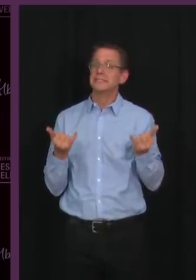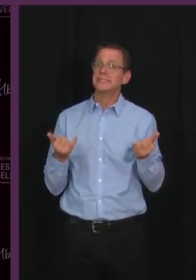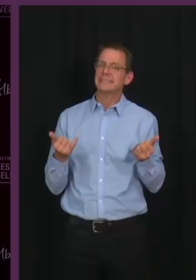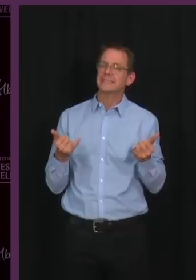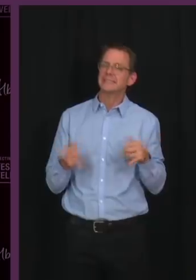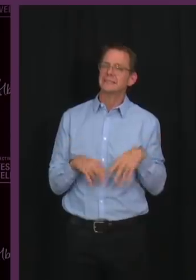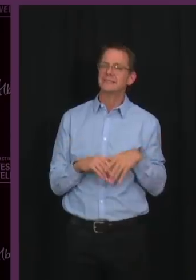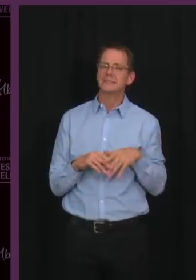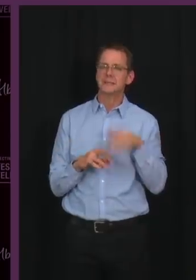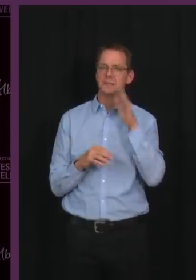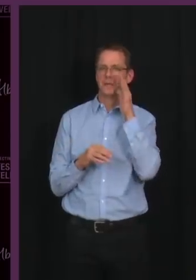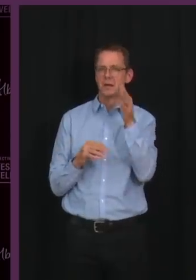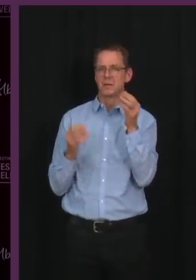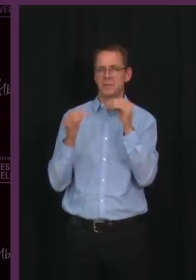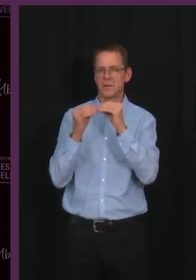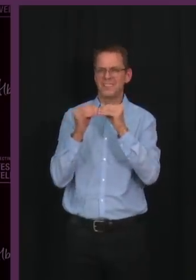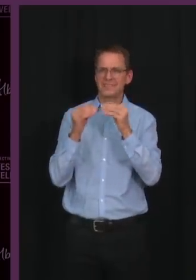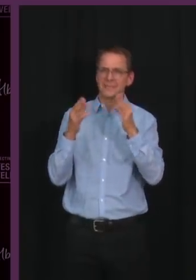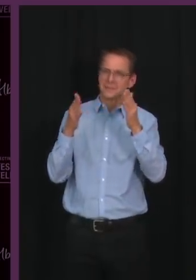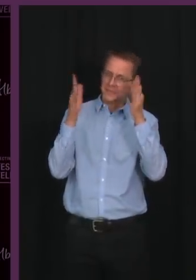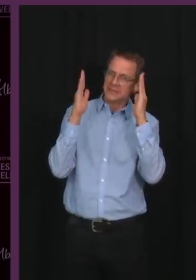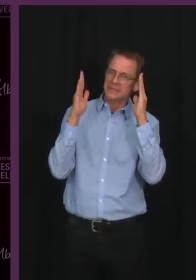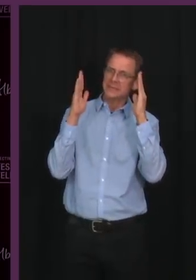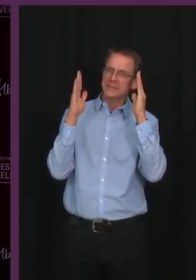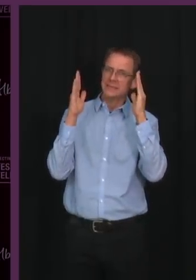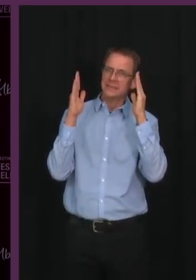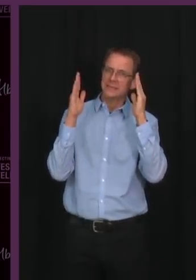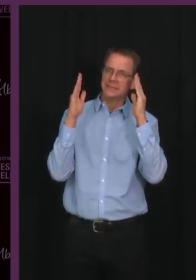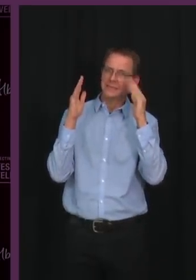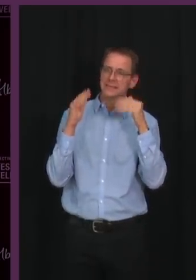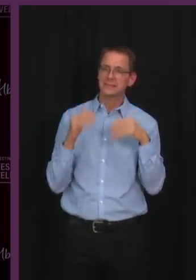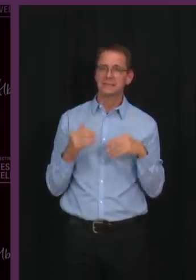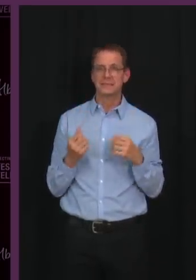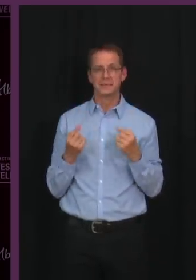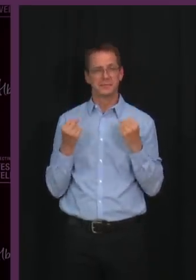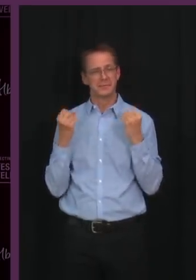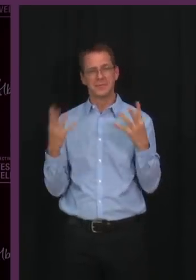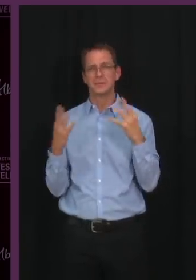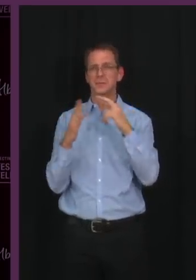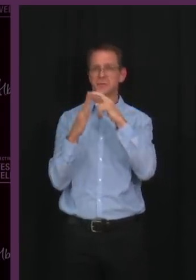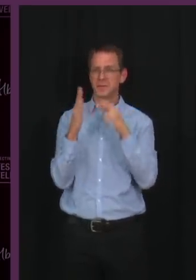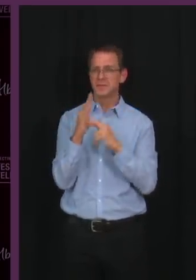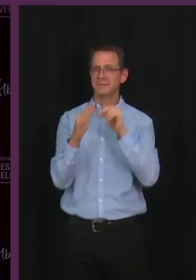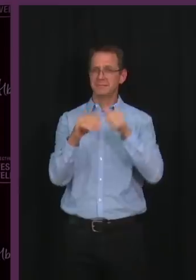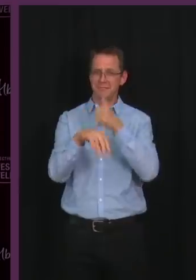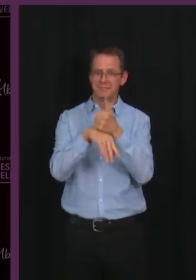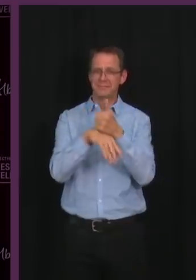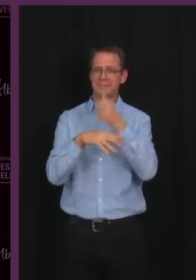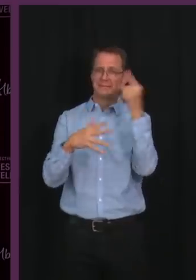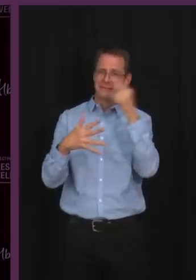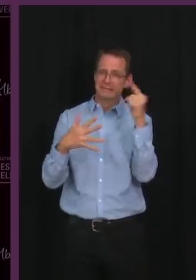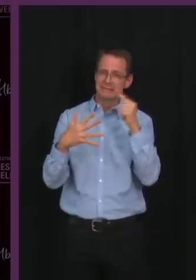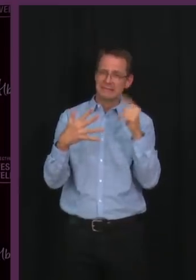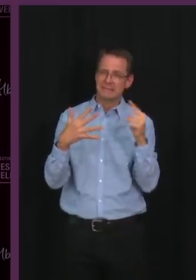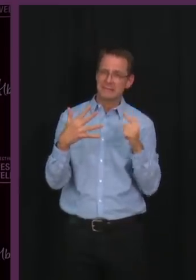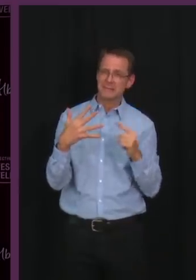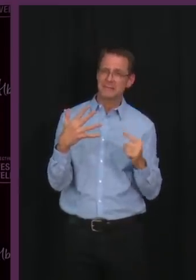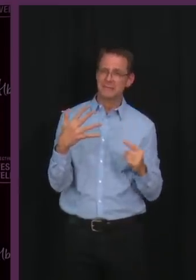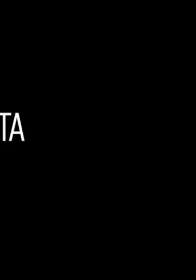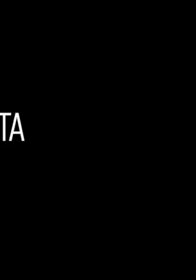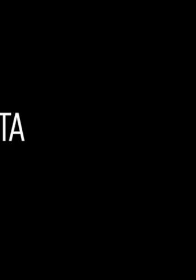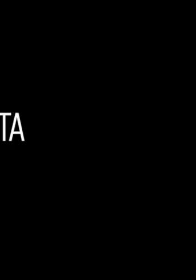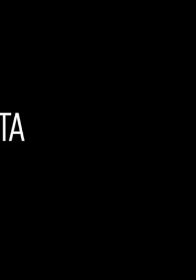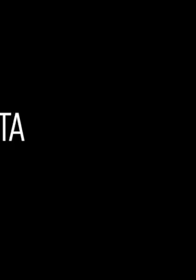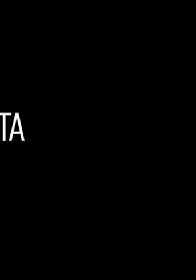protection on top of so many other rules and measures that are already in place. We hope that that will make the